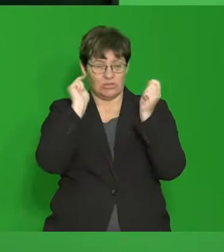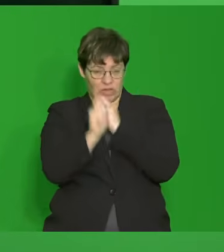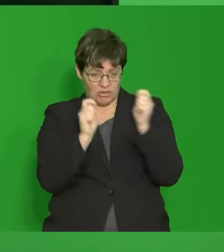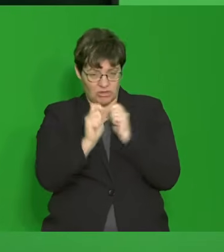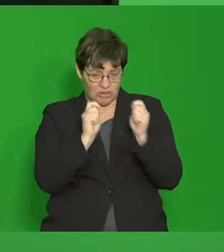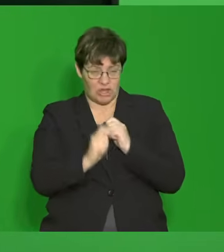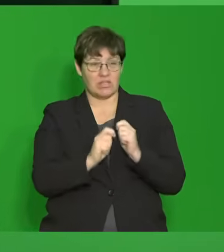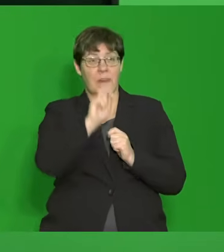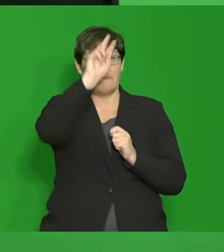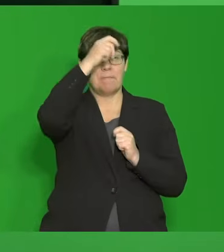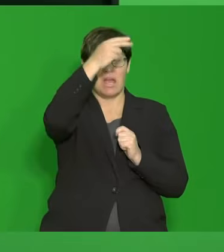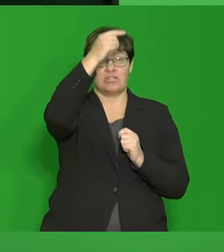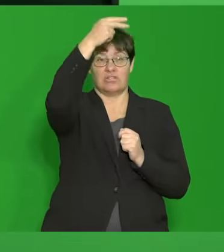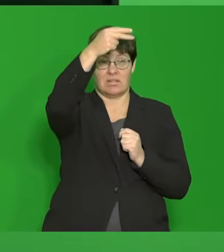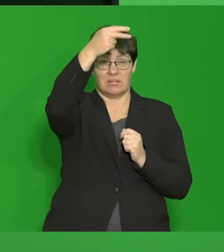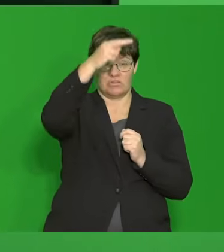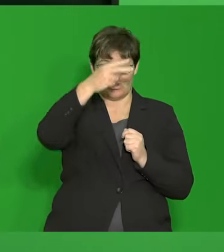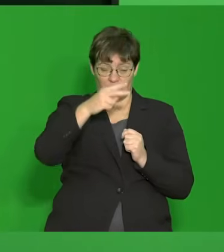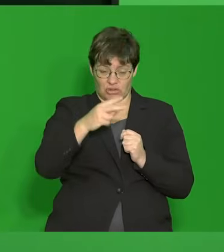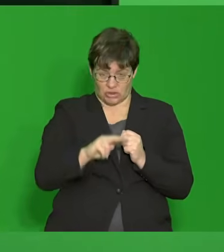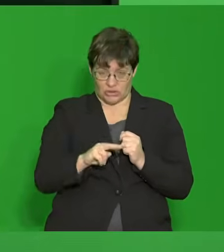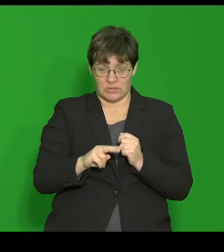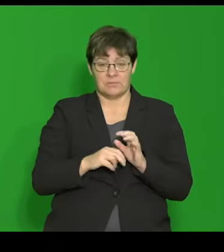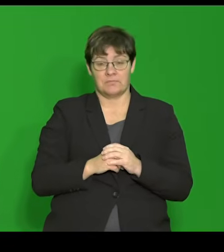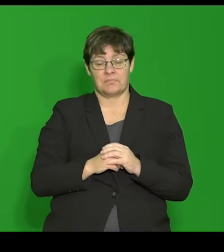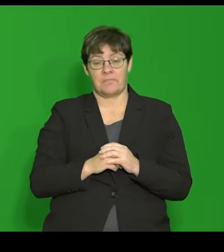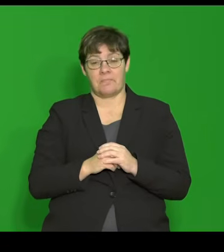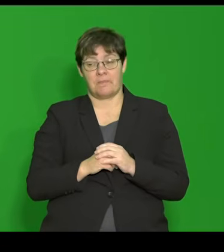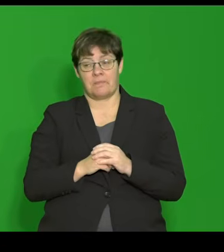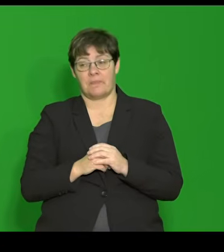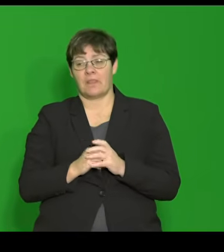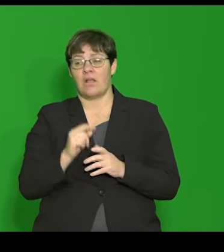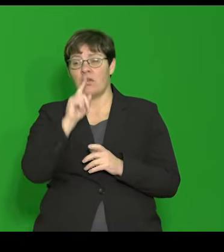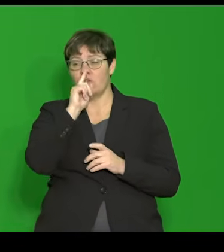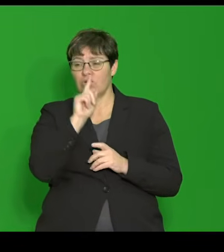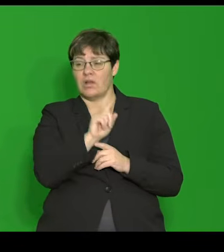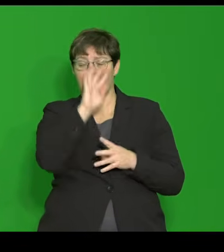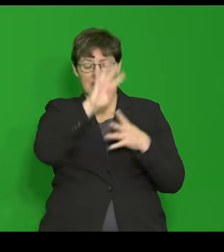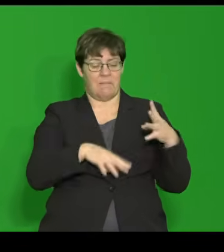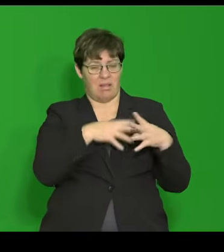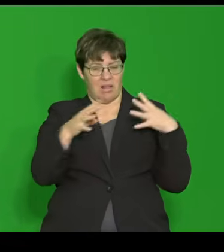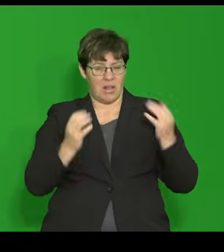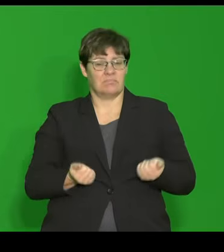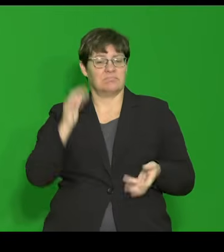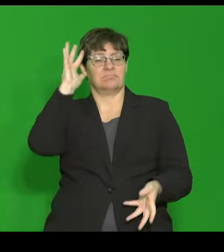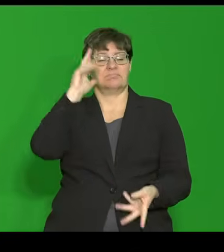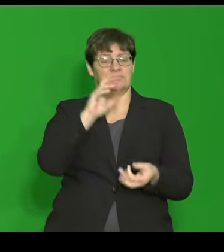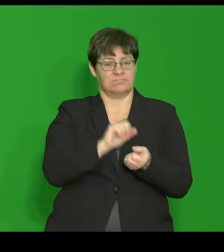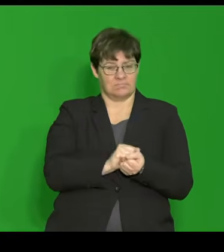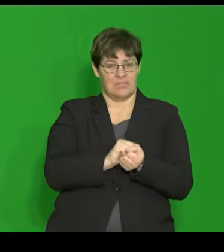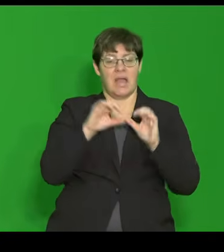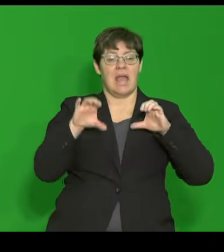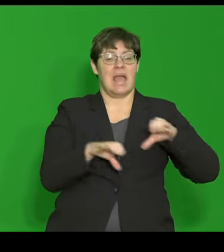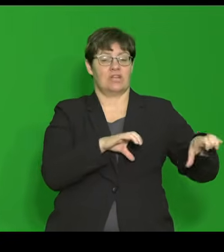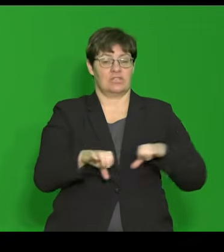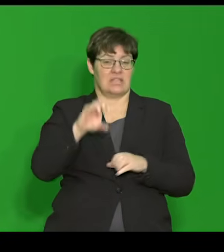in the pH along the digestive system. So let's look at the table below that provides a summary of the action